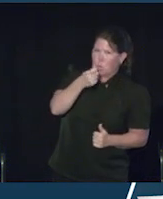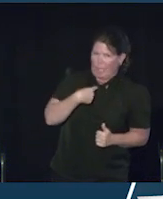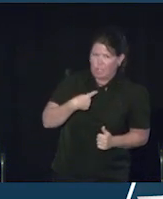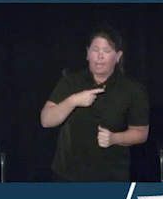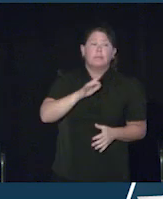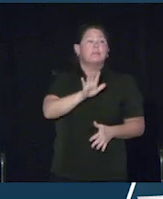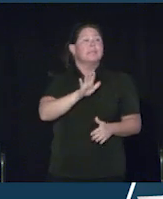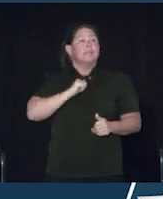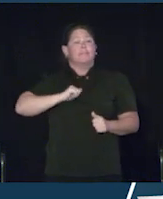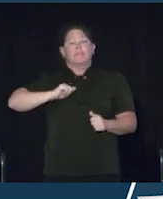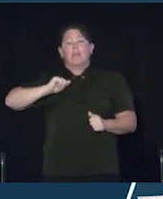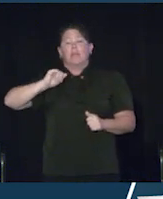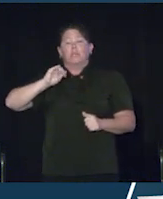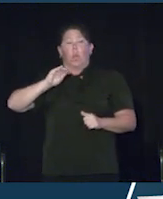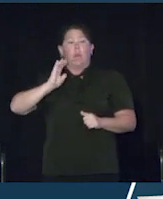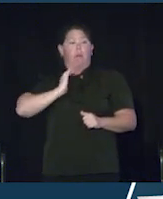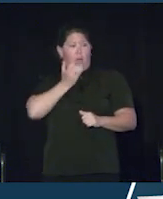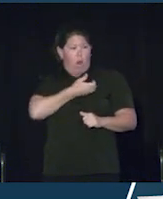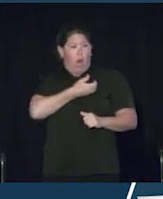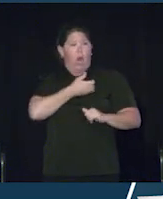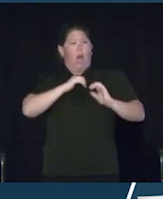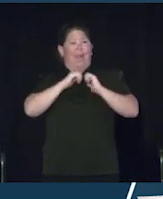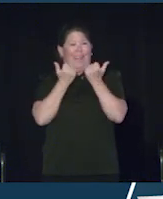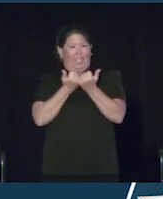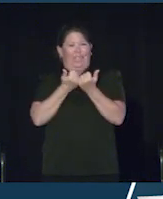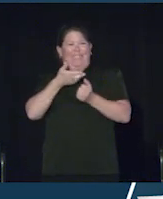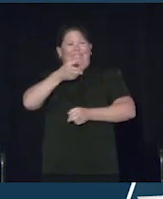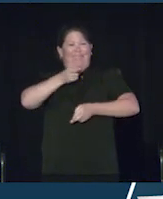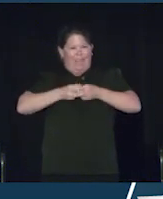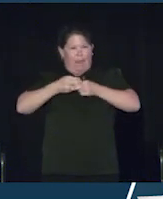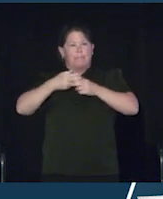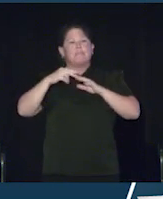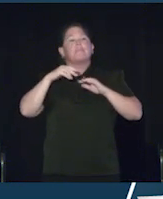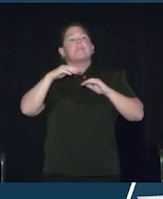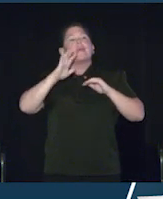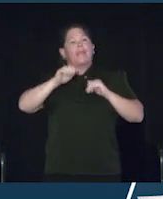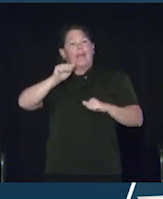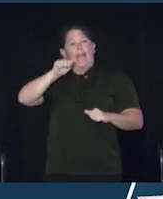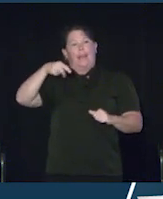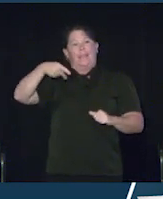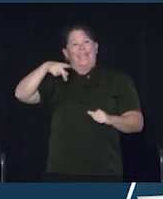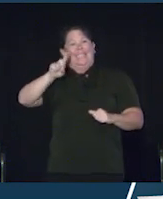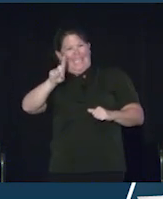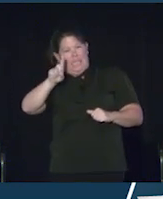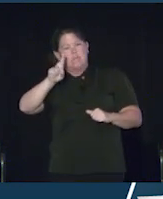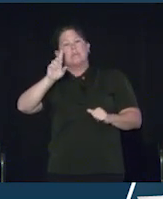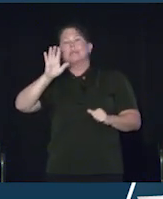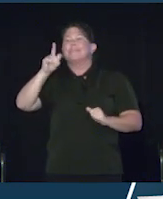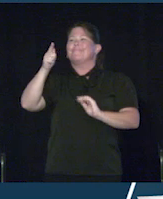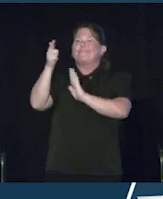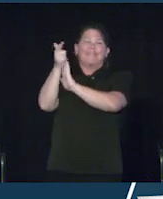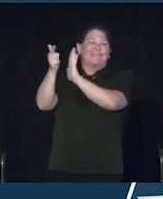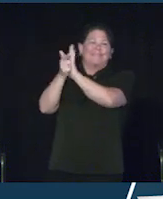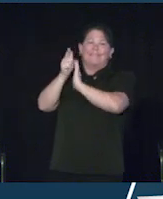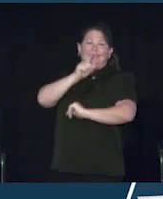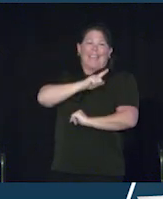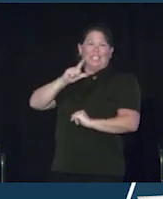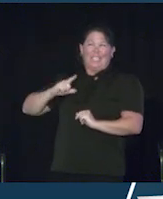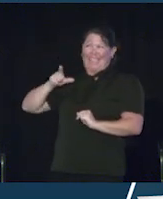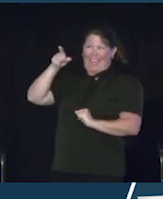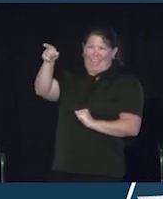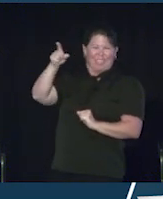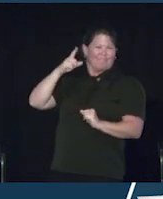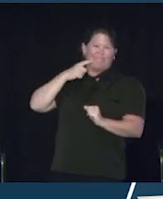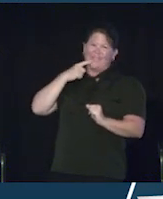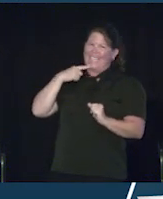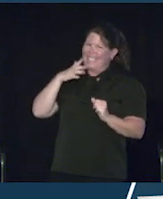is called the Agency for Persons with Disabilities, the legislature has specified the 7 disabilities that we do serve. But in a minute, we're going to talk